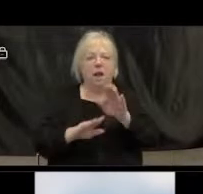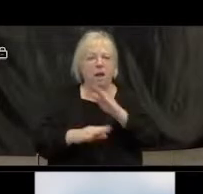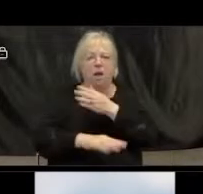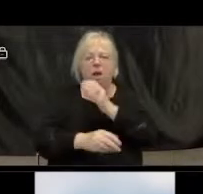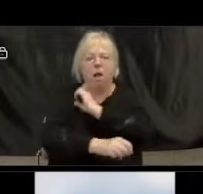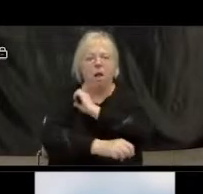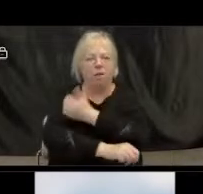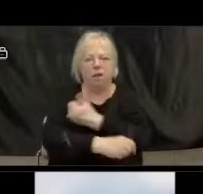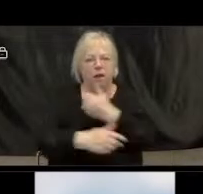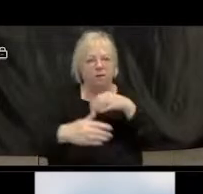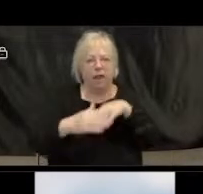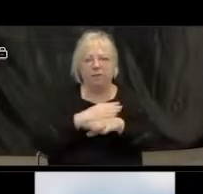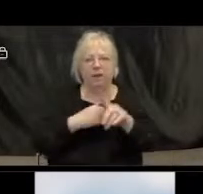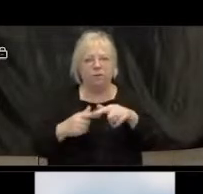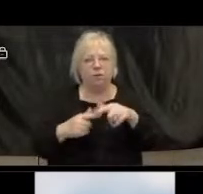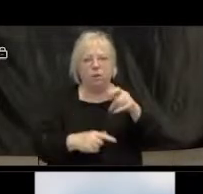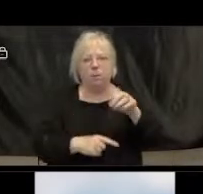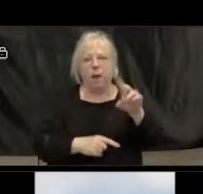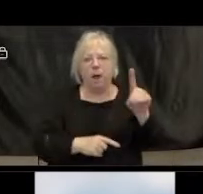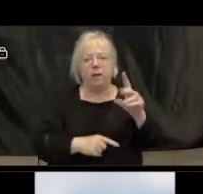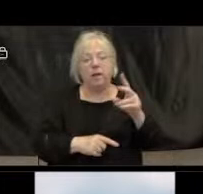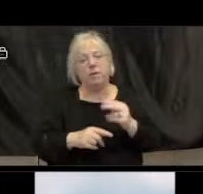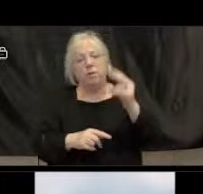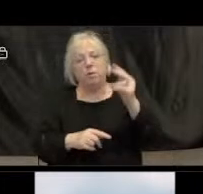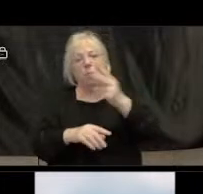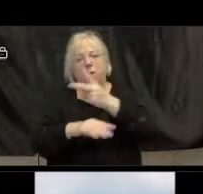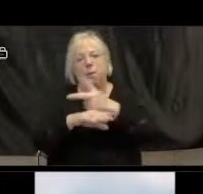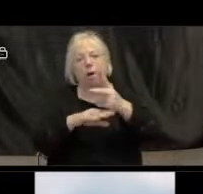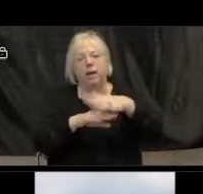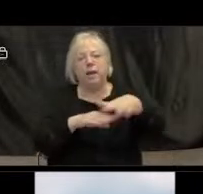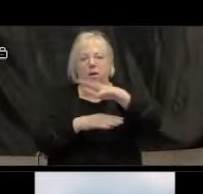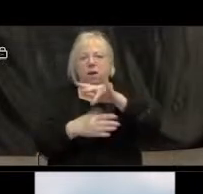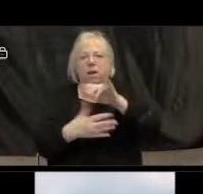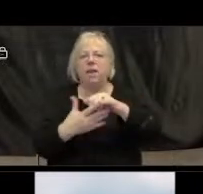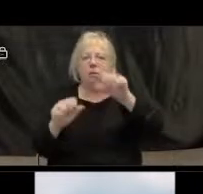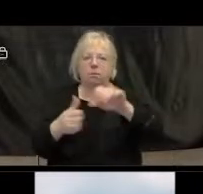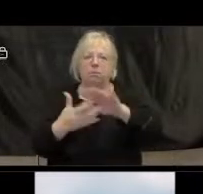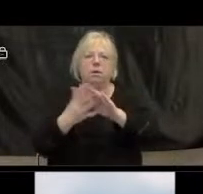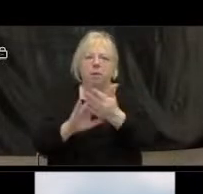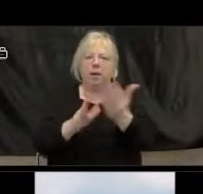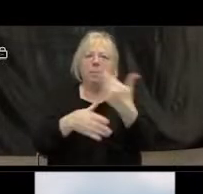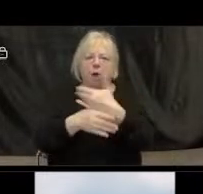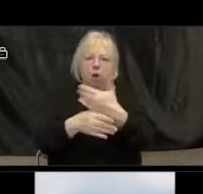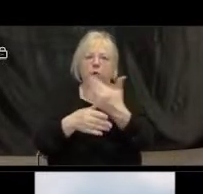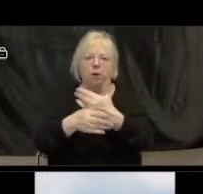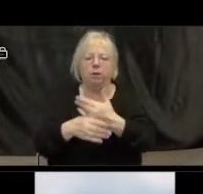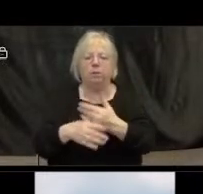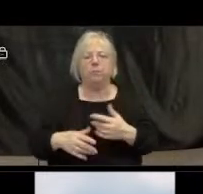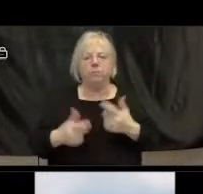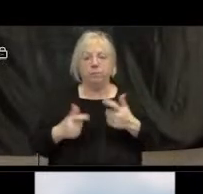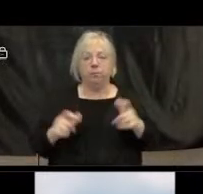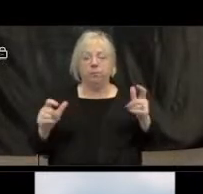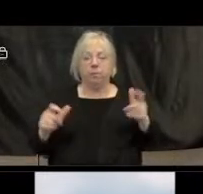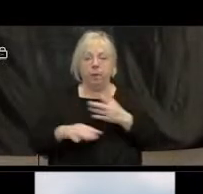and the vast northern parking areas that will become a nuisance. The large